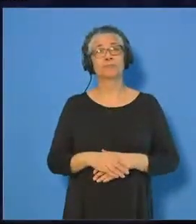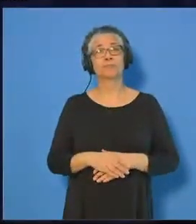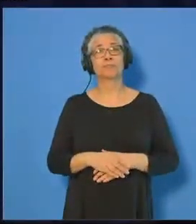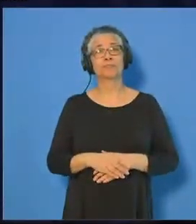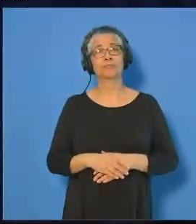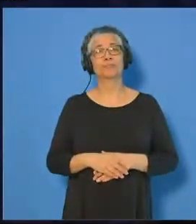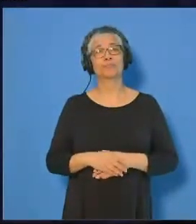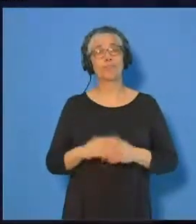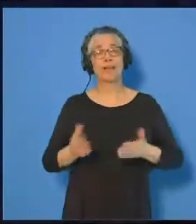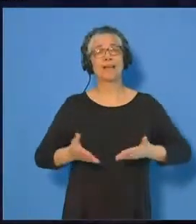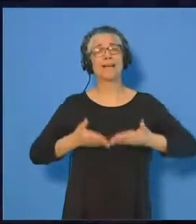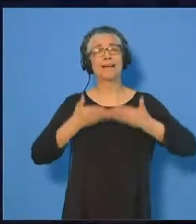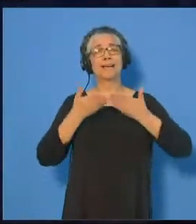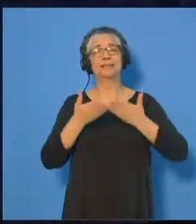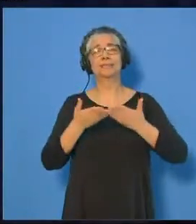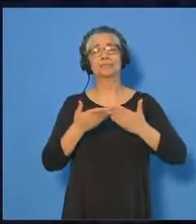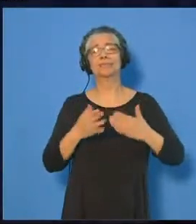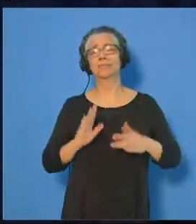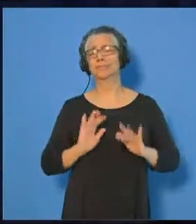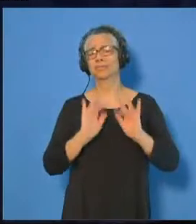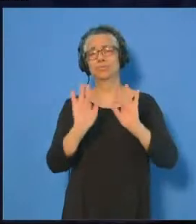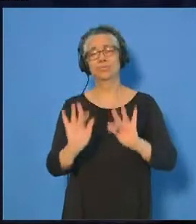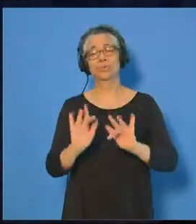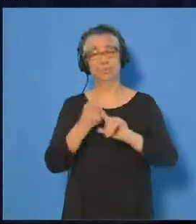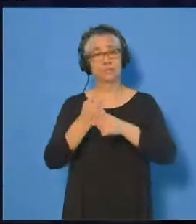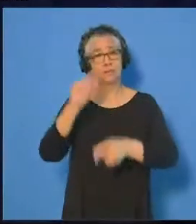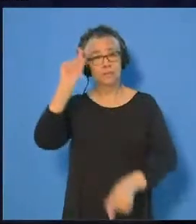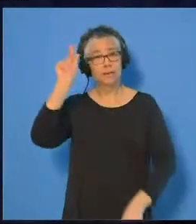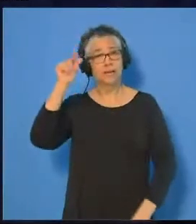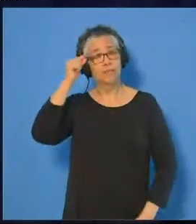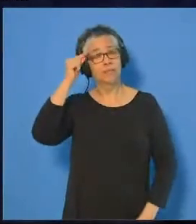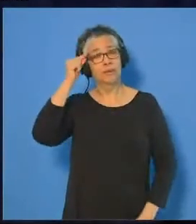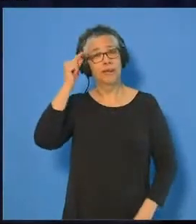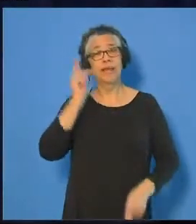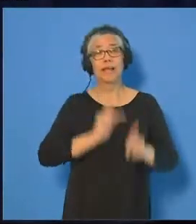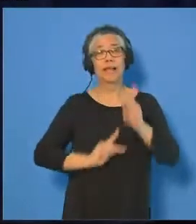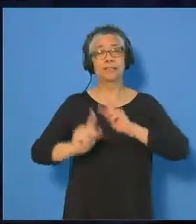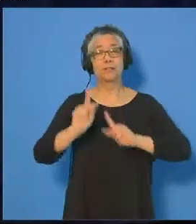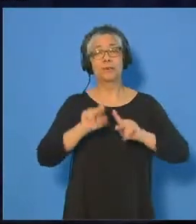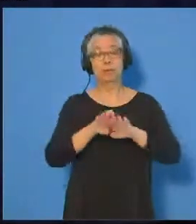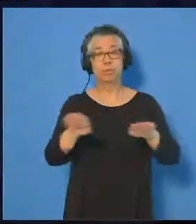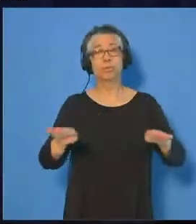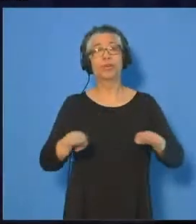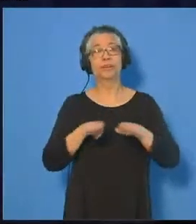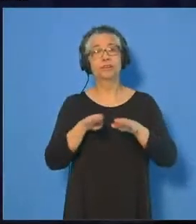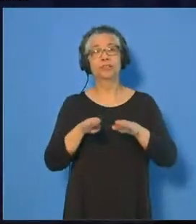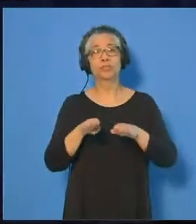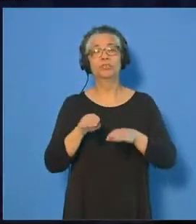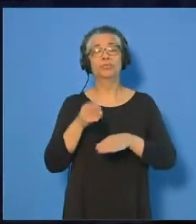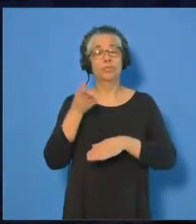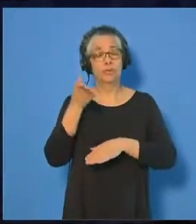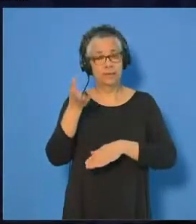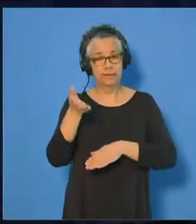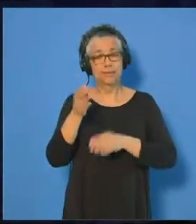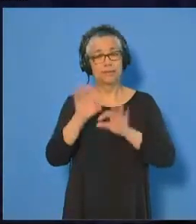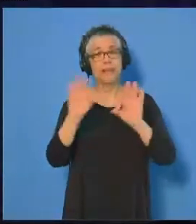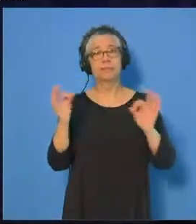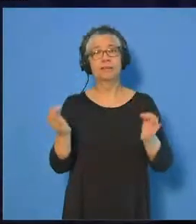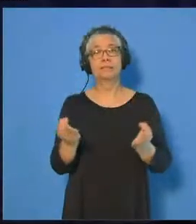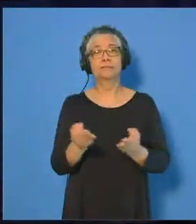I extend the heartfelt condolence of the government and the people of Bermuda to his family.